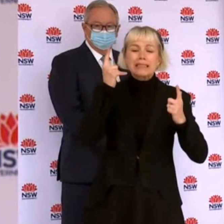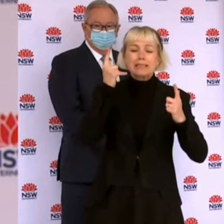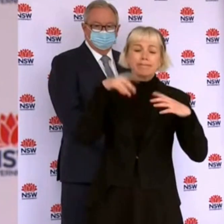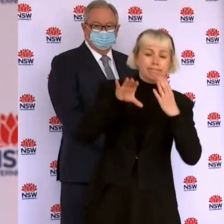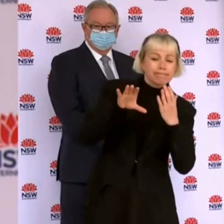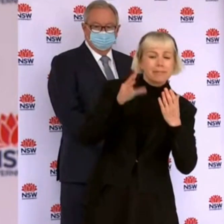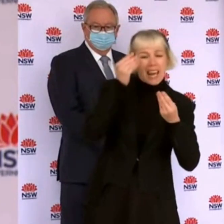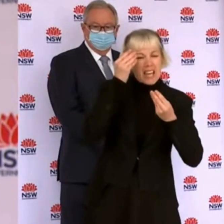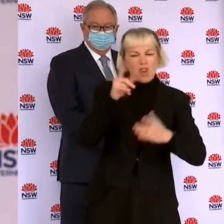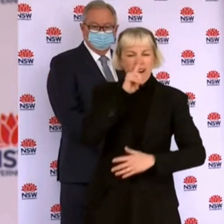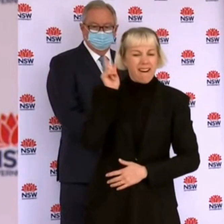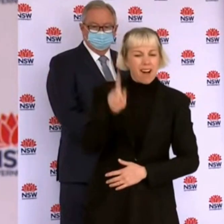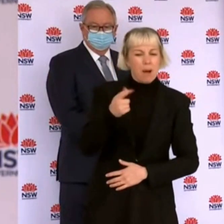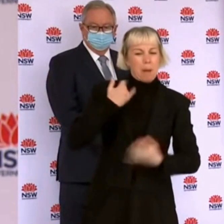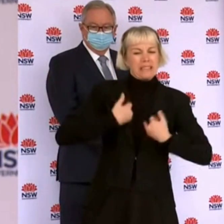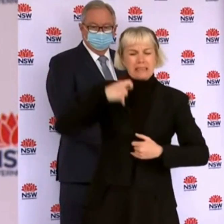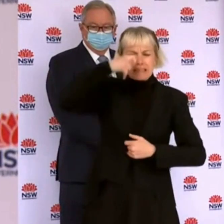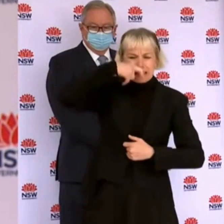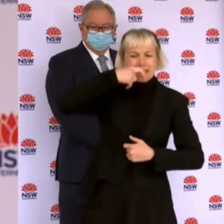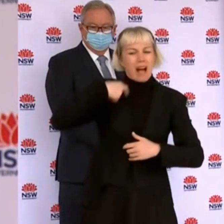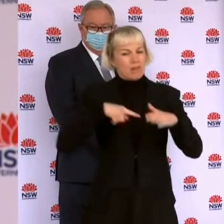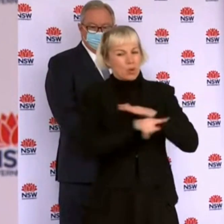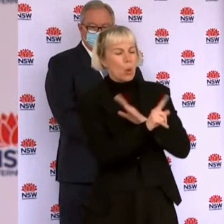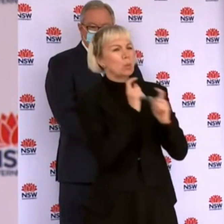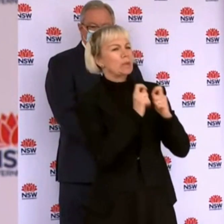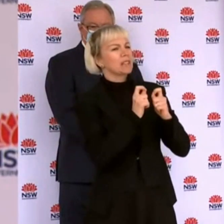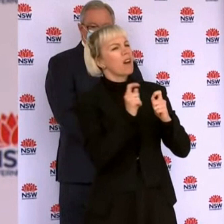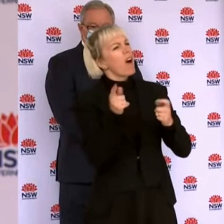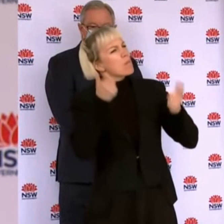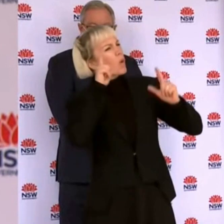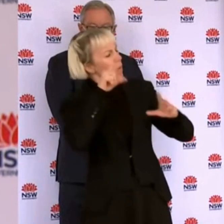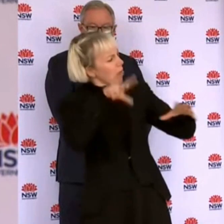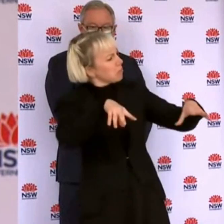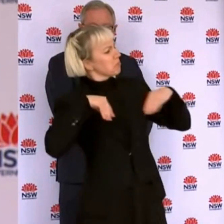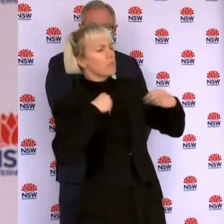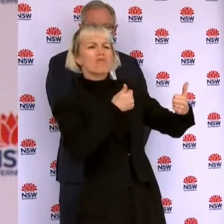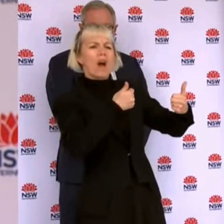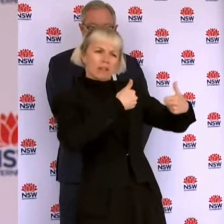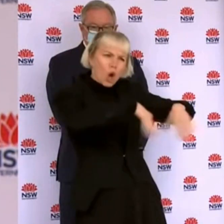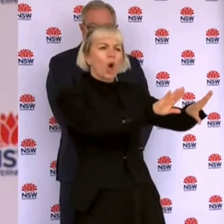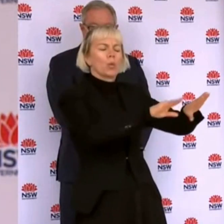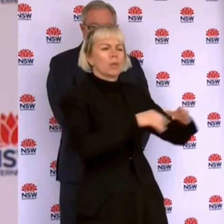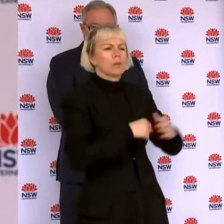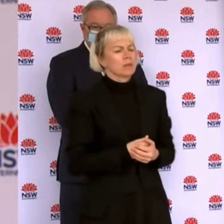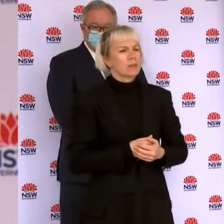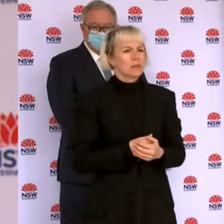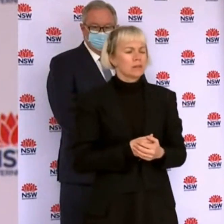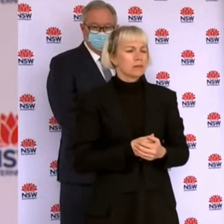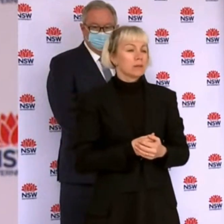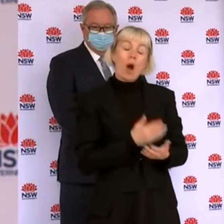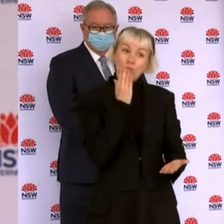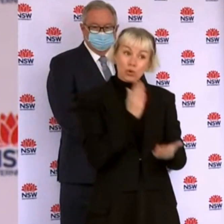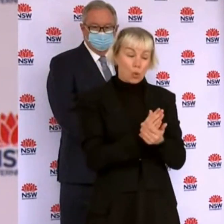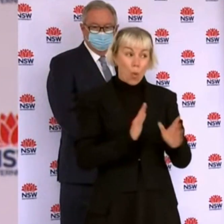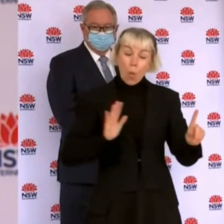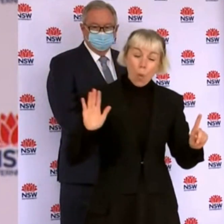I just would again urge everyone to not attend work if you've got symptoms. In this context, I'm sure that all employers